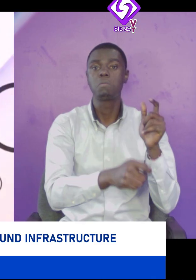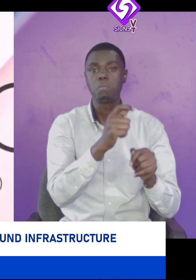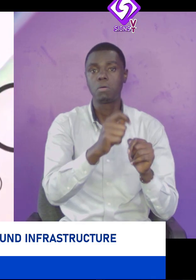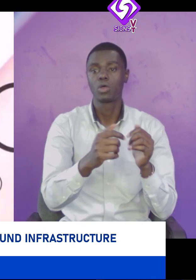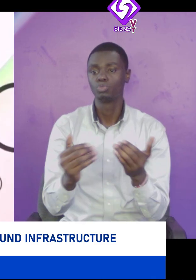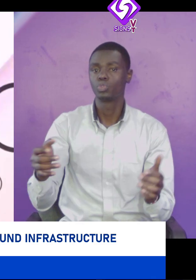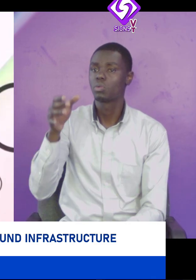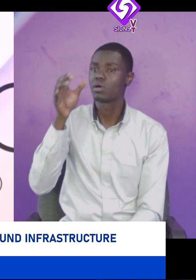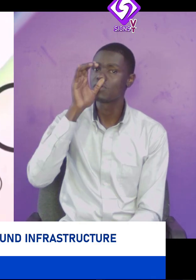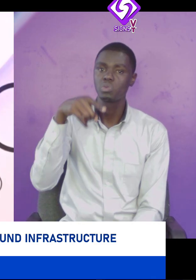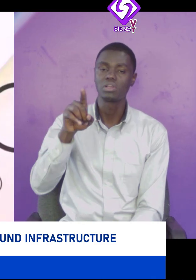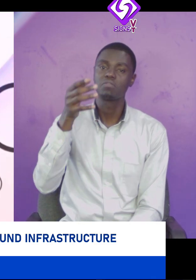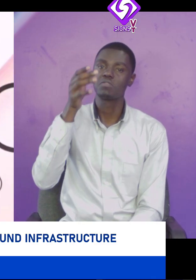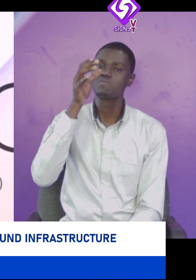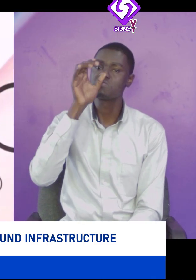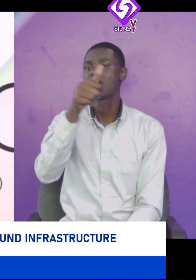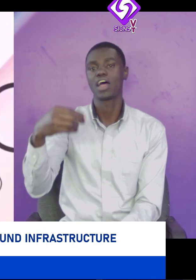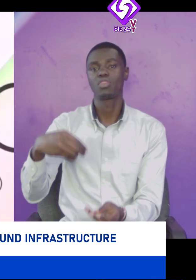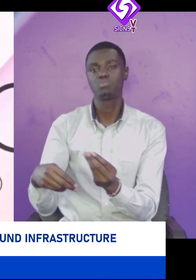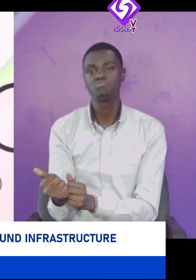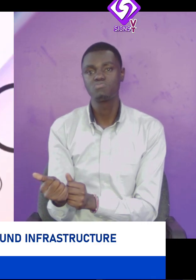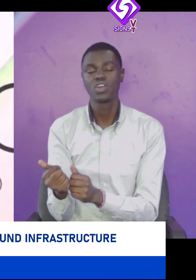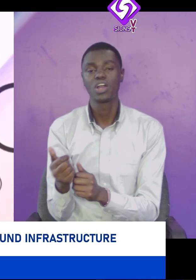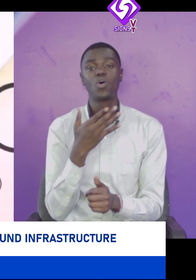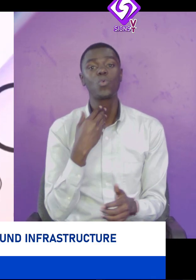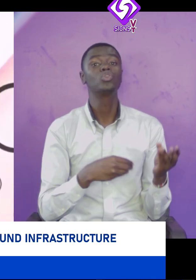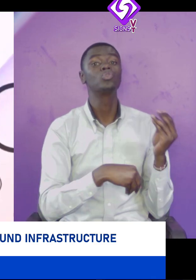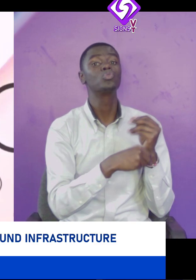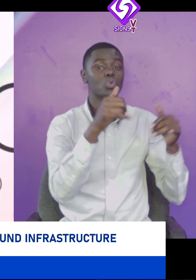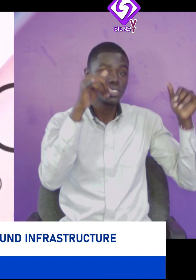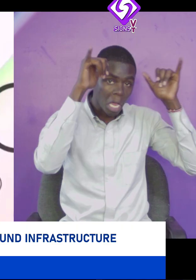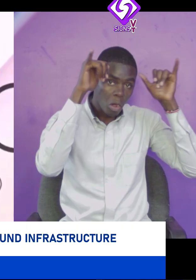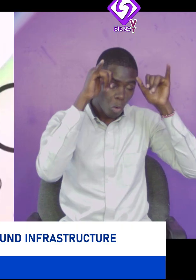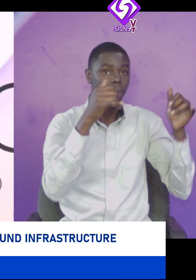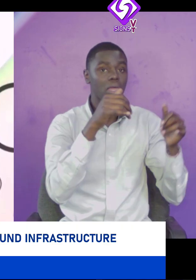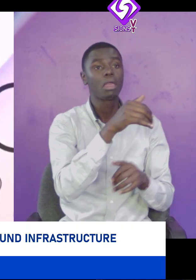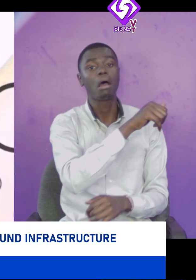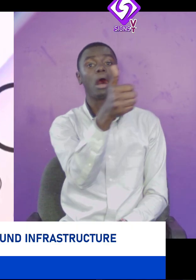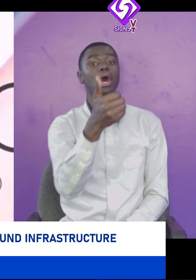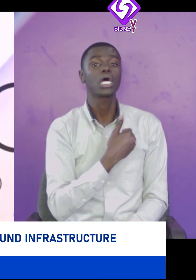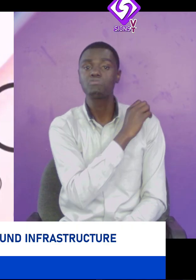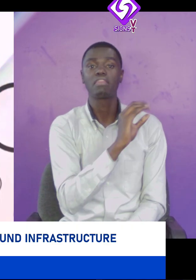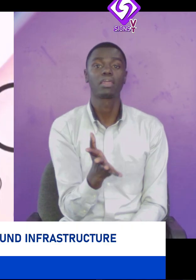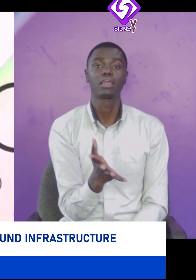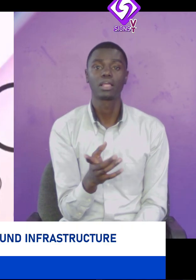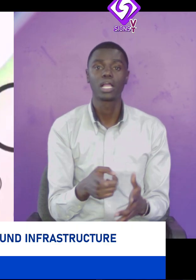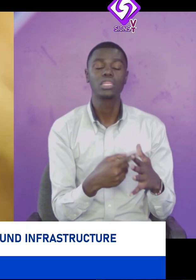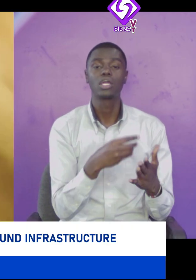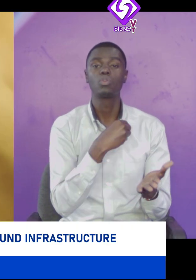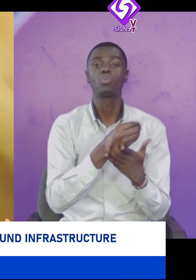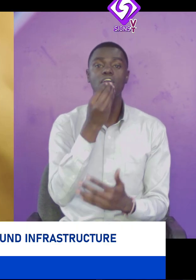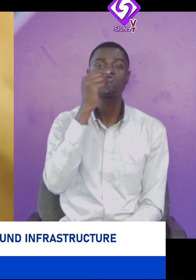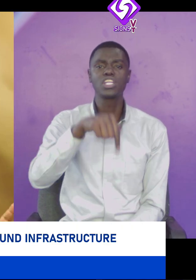wanakunywa, wewe unakunywa, ingine unauza. Sasa wewe unauza hiyo ng'ombe na una ingine, ati ununue chakula ya siku